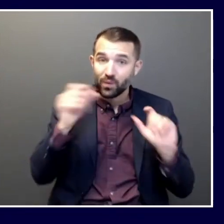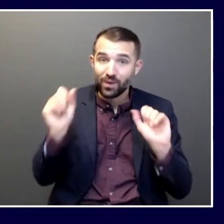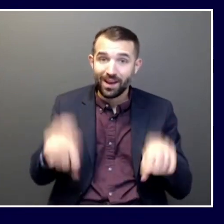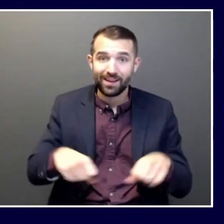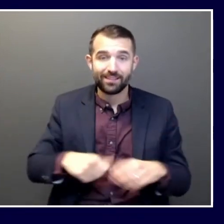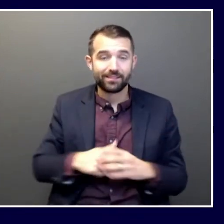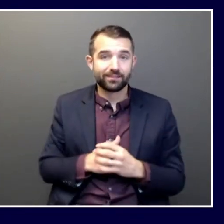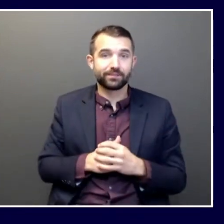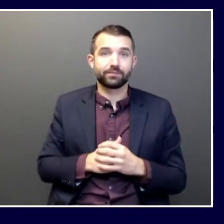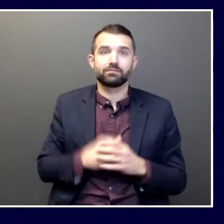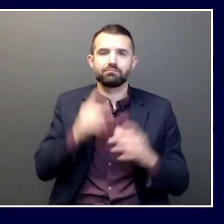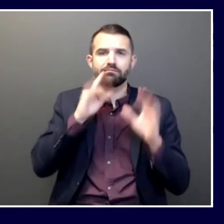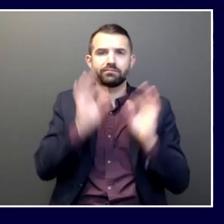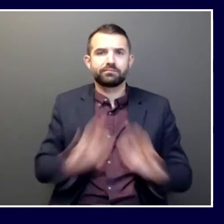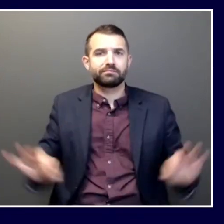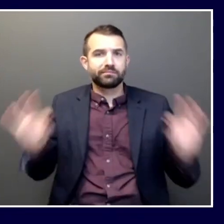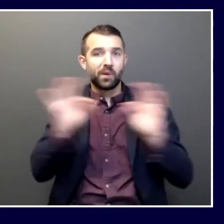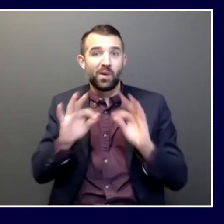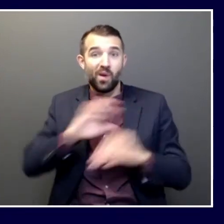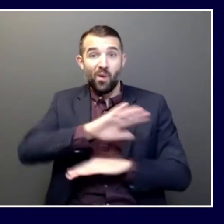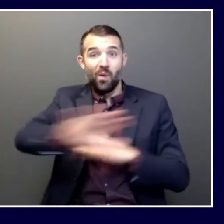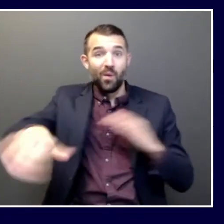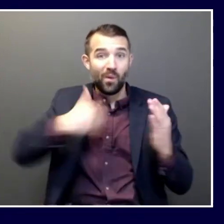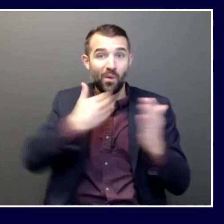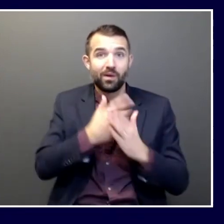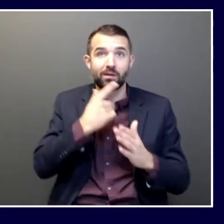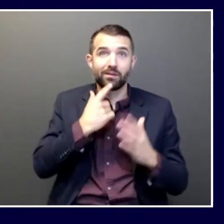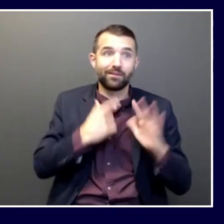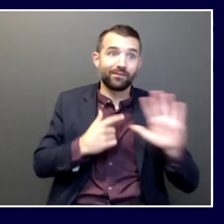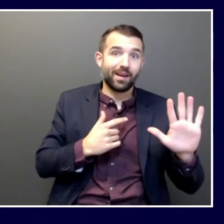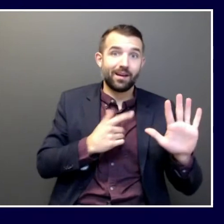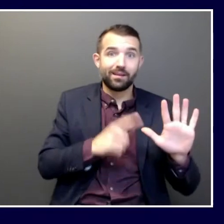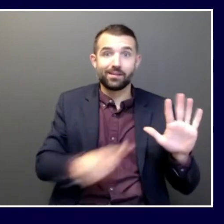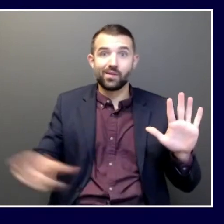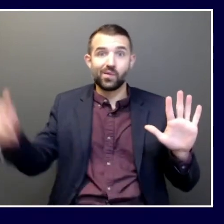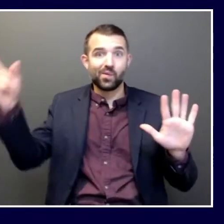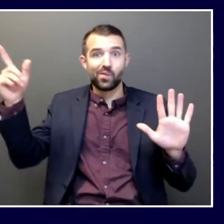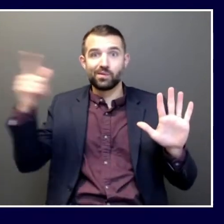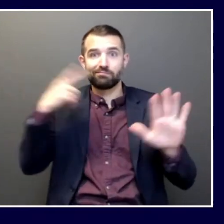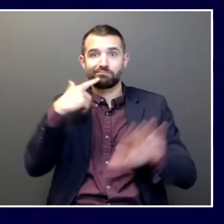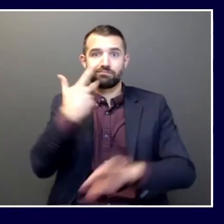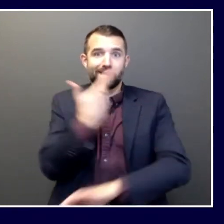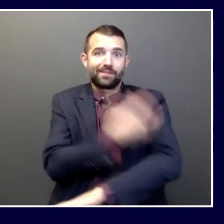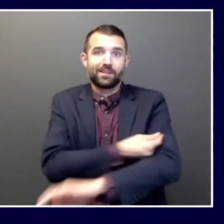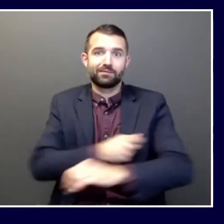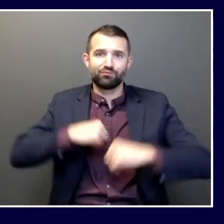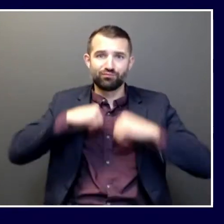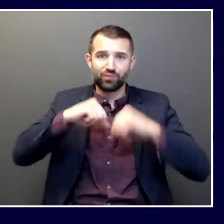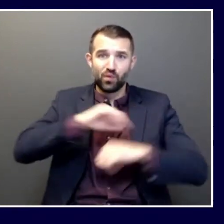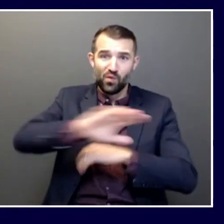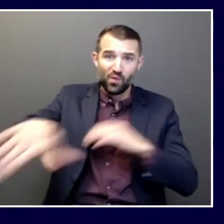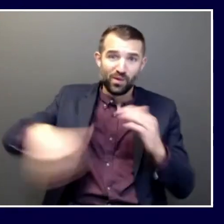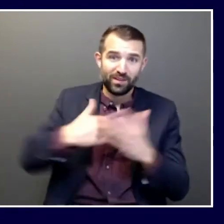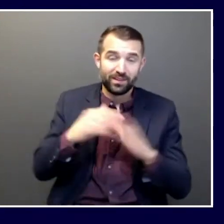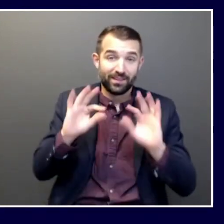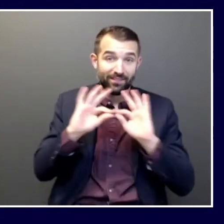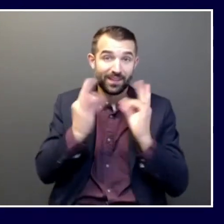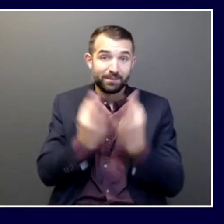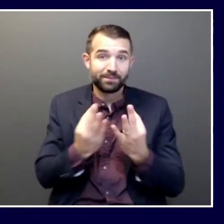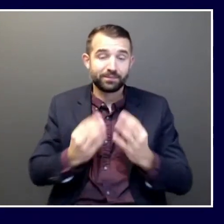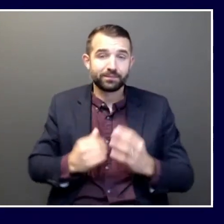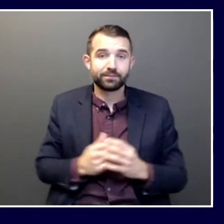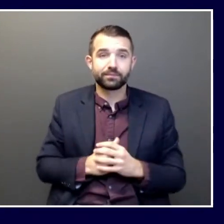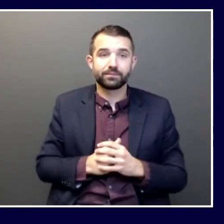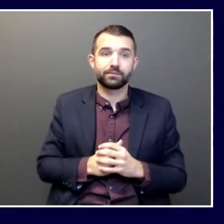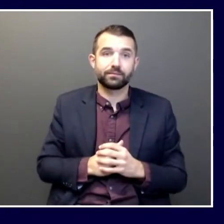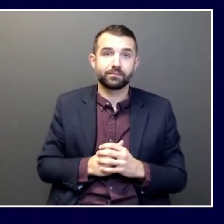kids 5 to 11, helps protect your whole family, including, for example, those who may have a